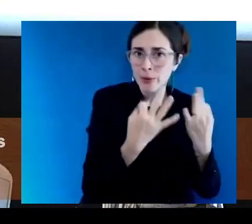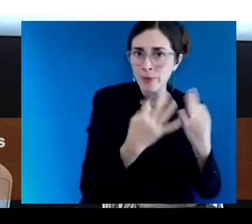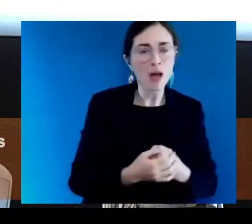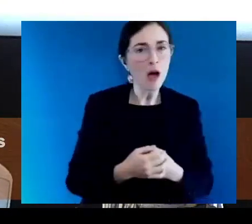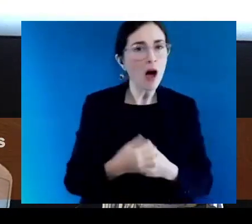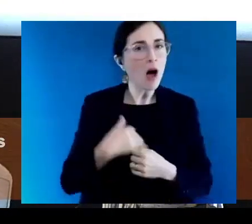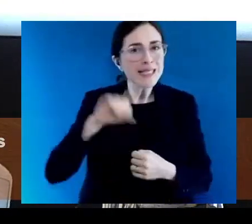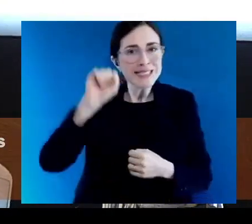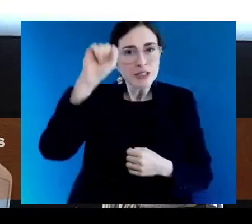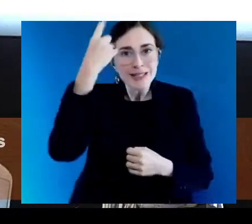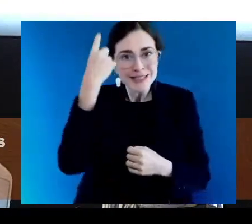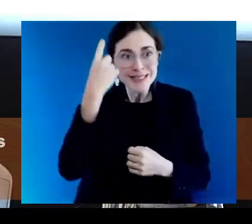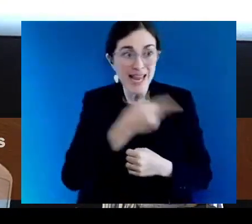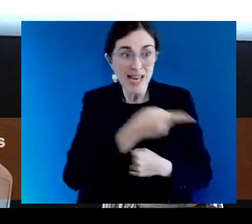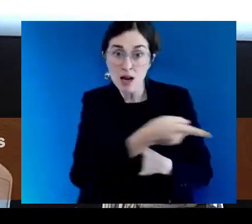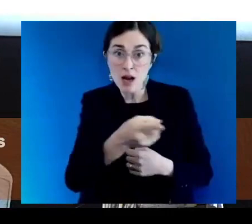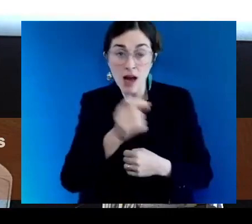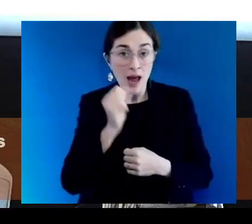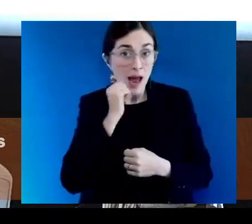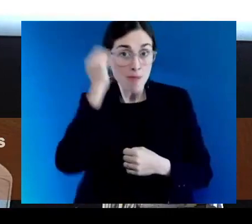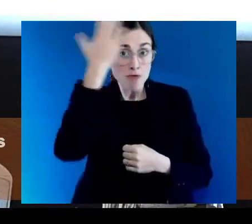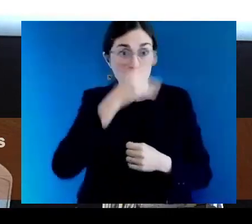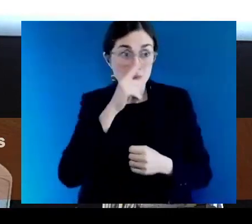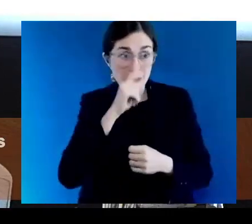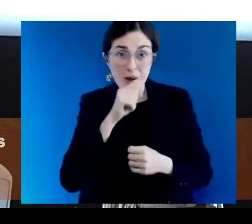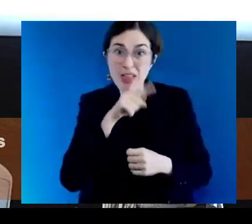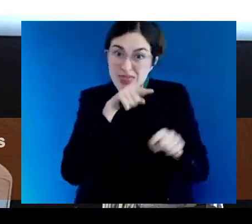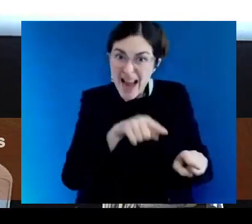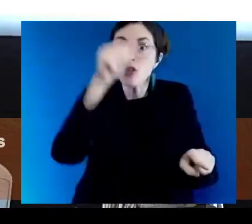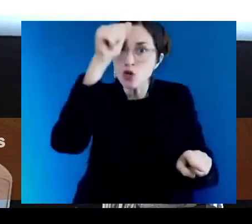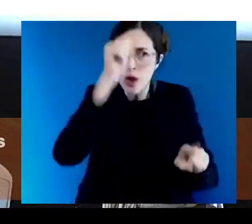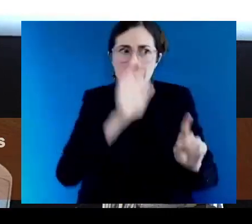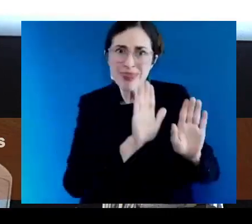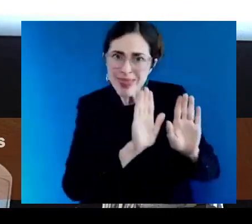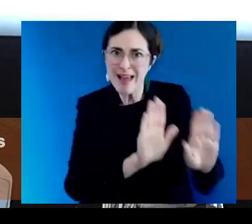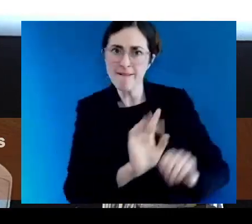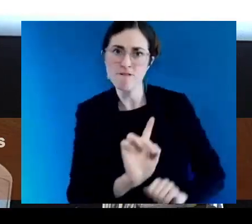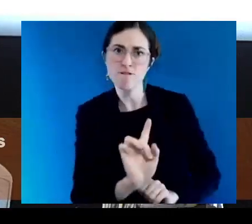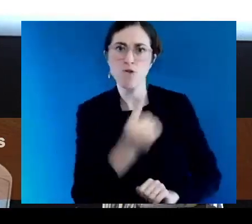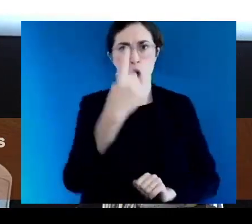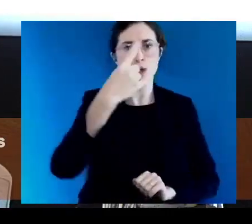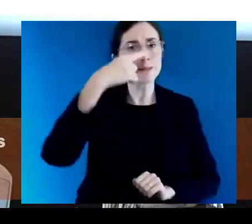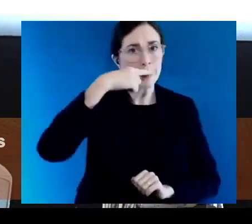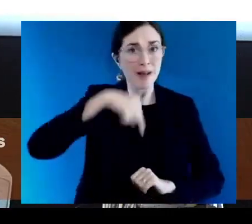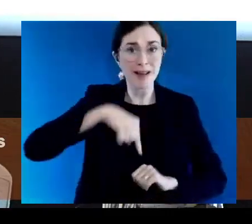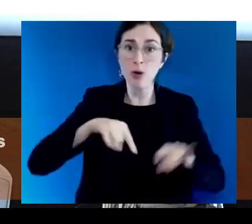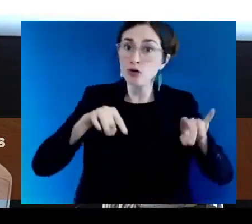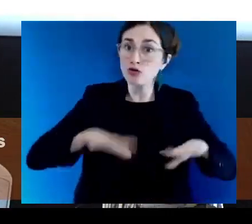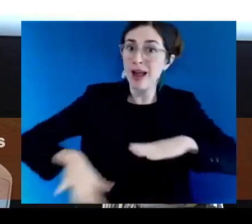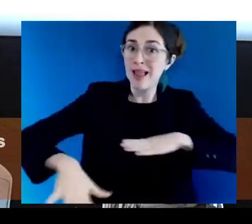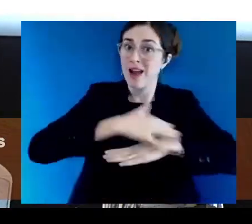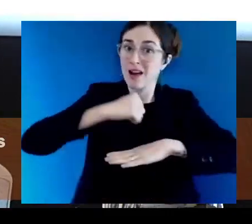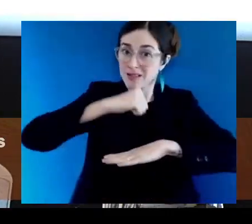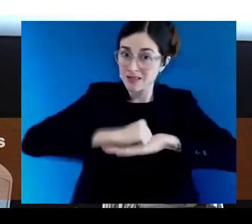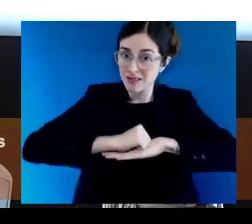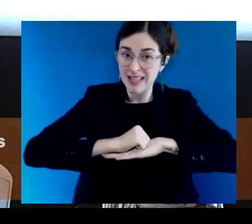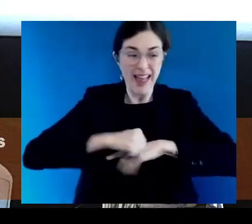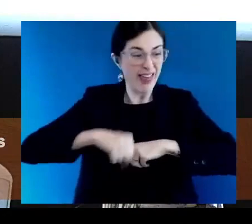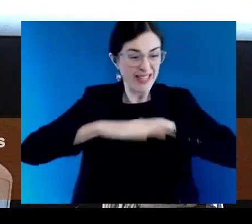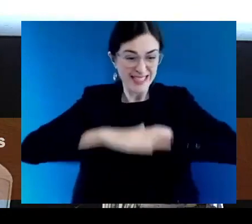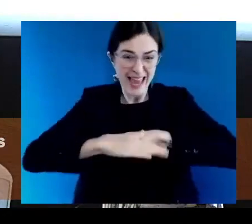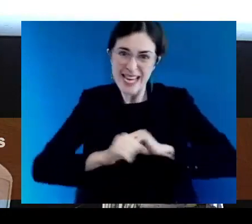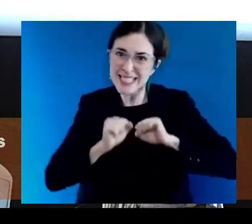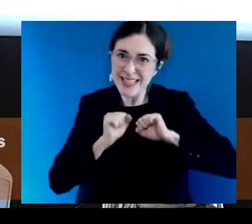knew who they were. They were the First Peoples. They knew that they belonged to the land and the land belonged to them as